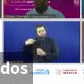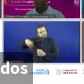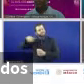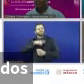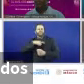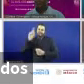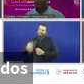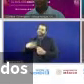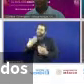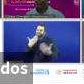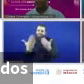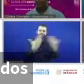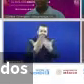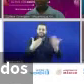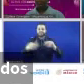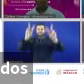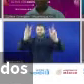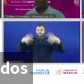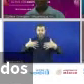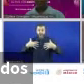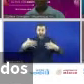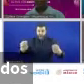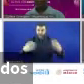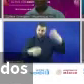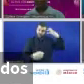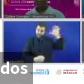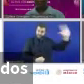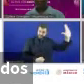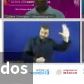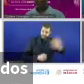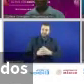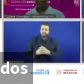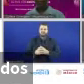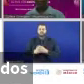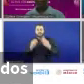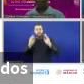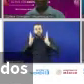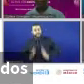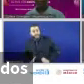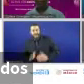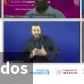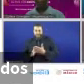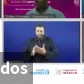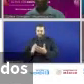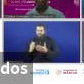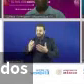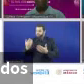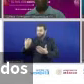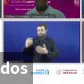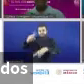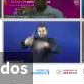decide over your own body, to be in charge of your own life, to decide when, with whom, and how